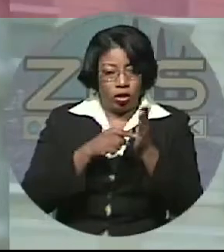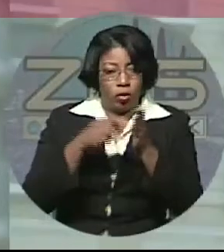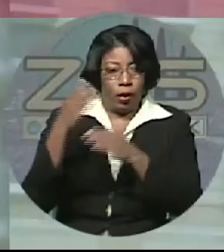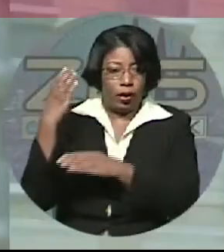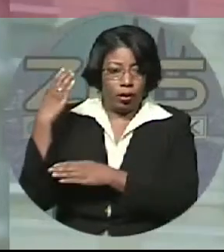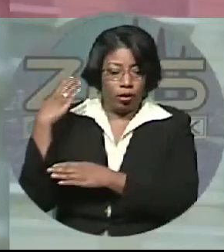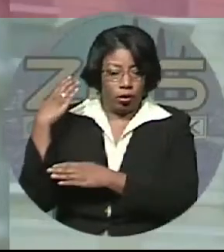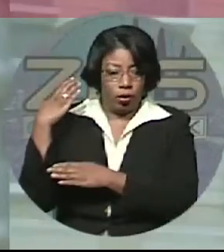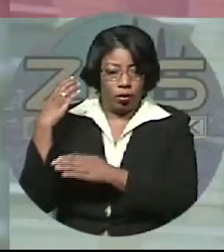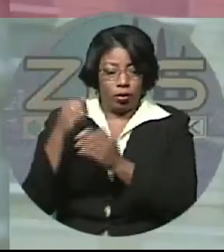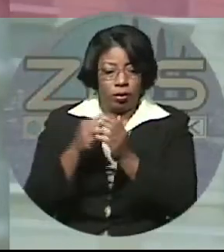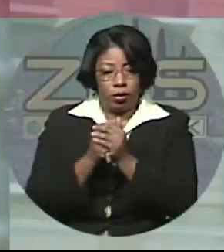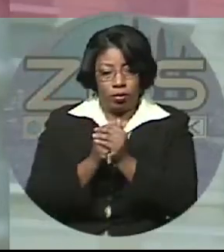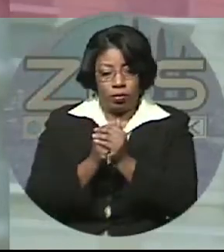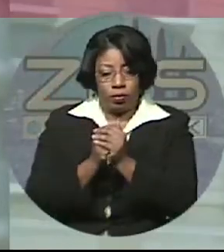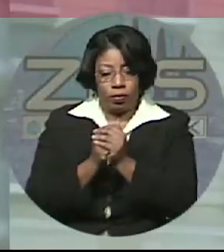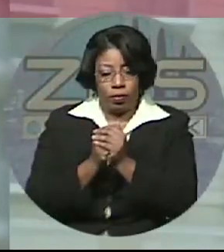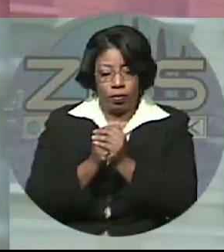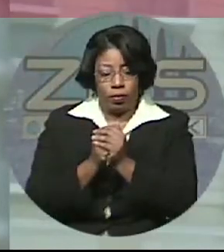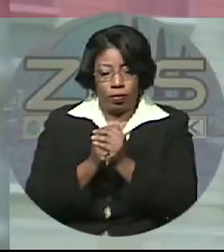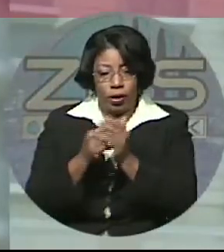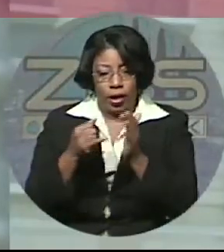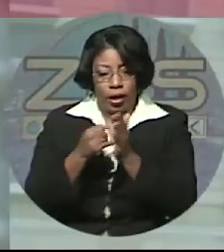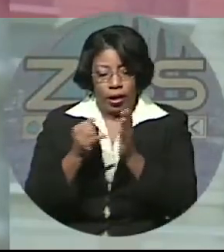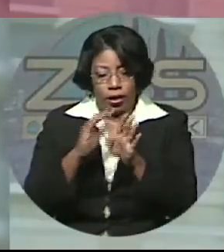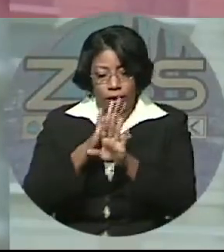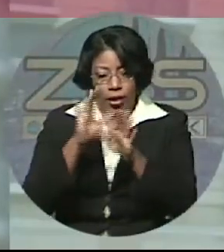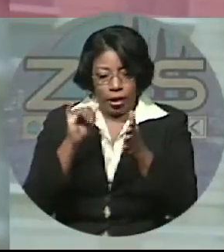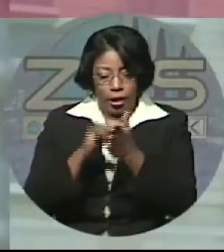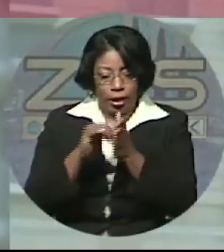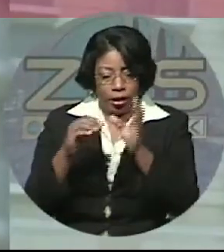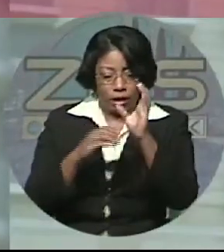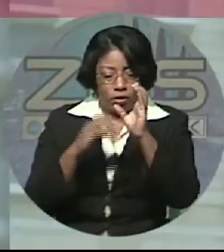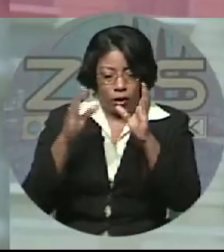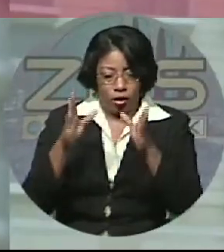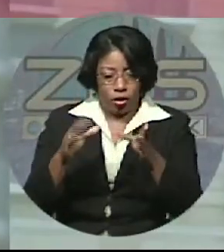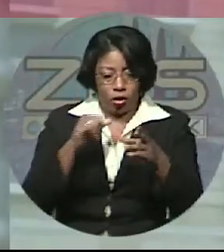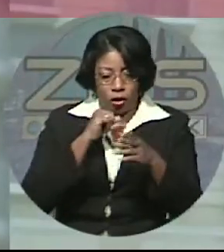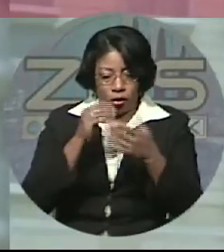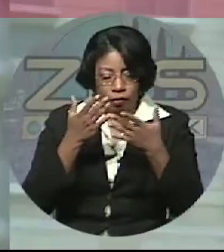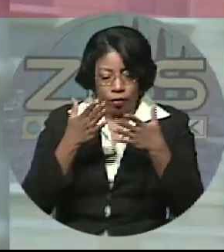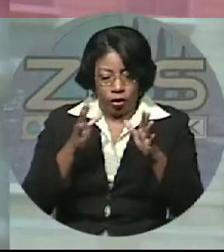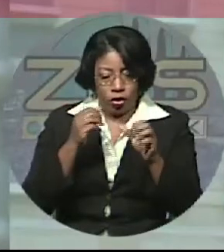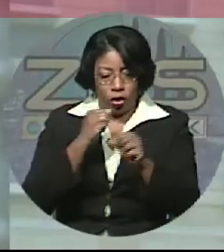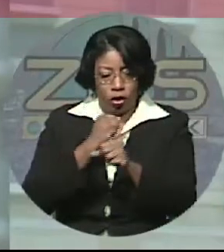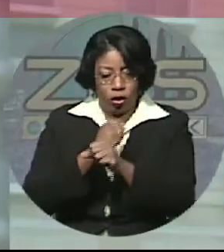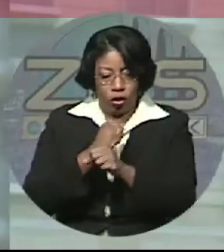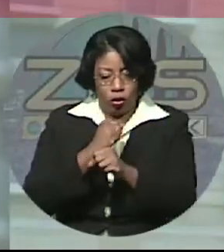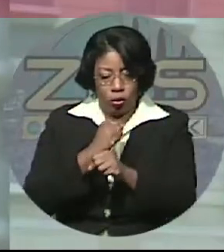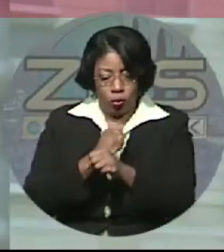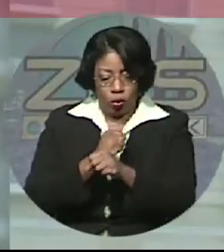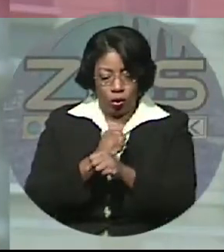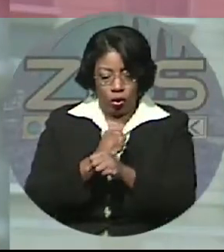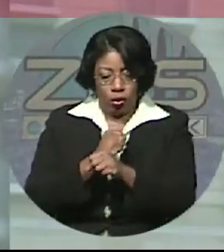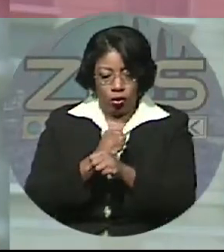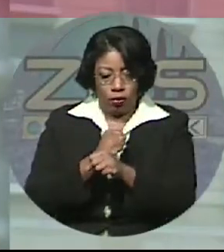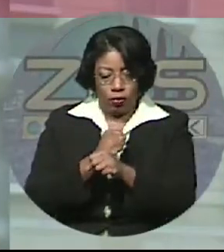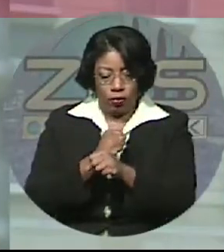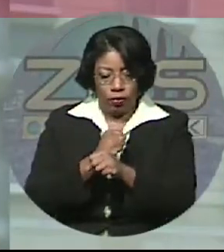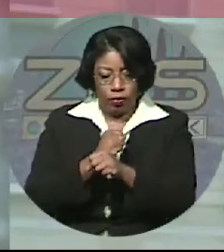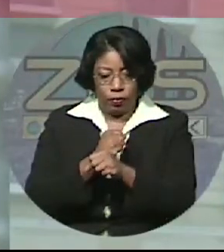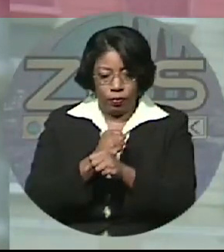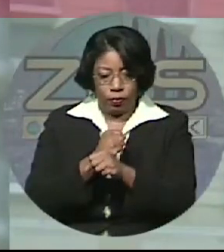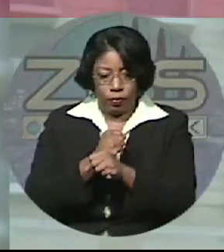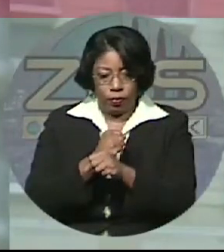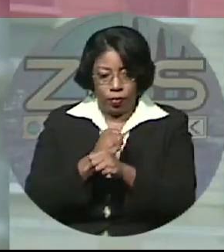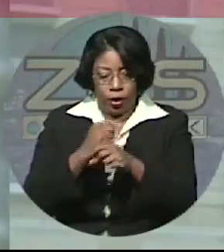statement. Subsequently, it has become clear that our contractor has not completed the work with an attention to detail consistent with